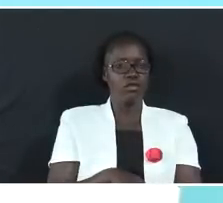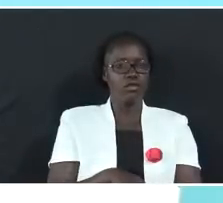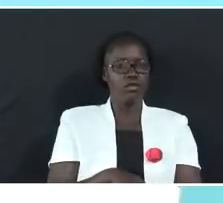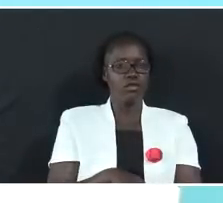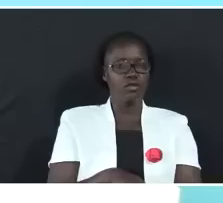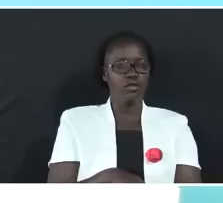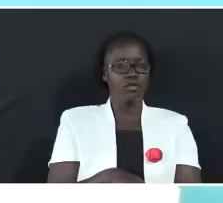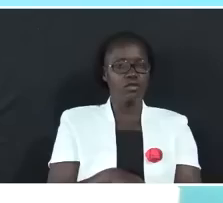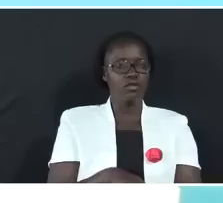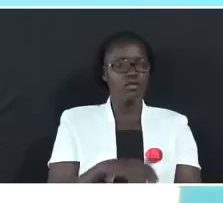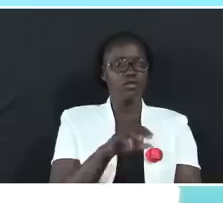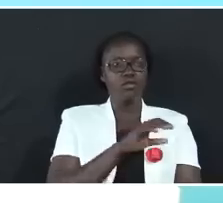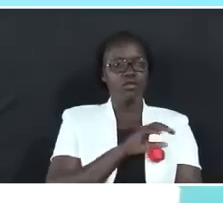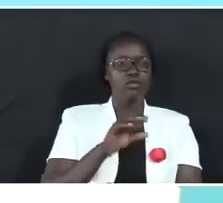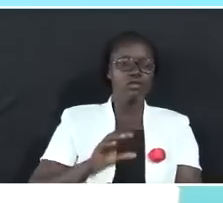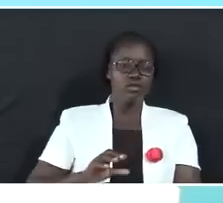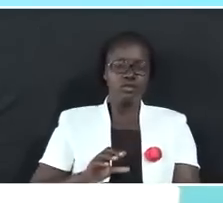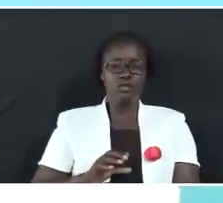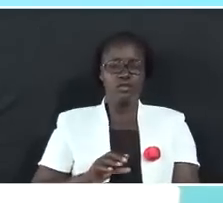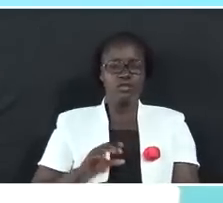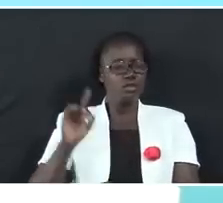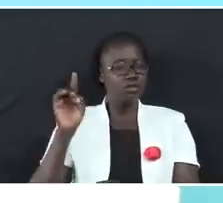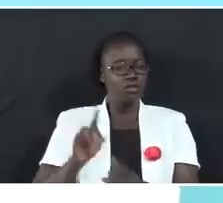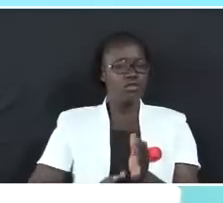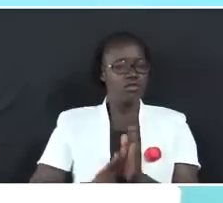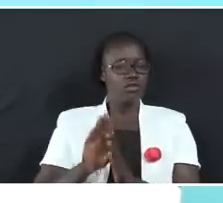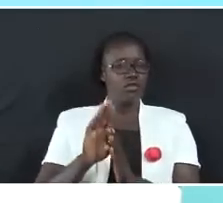Allow me say that crisis does not develop character.